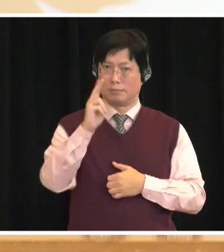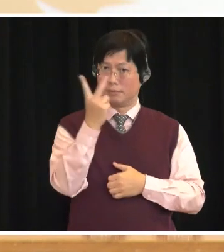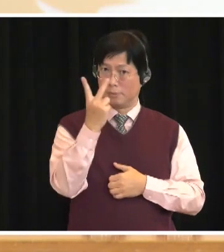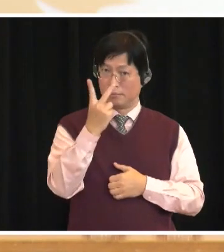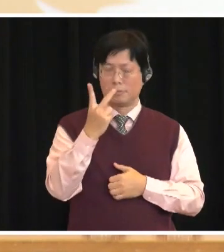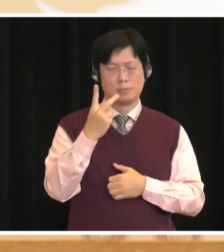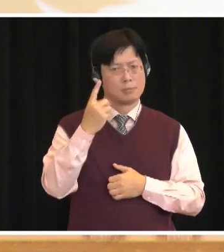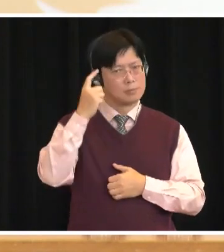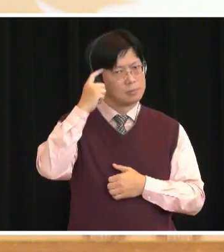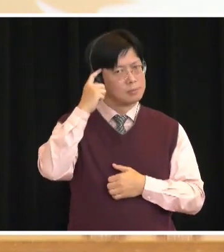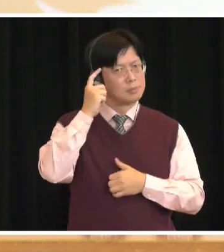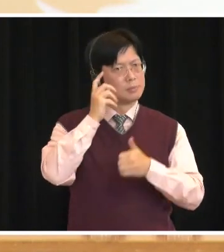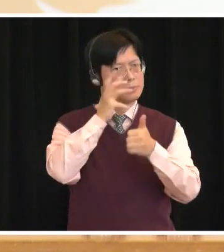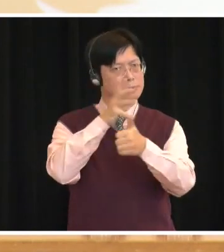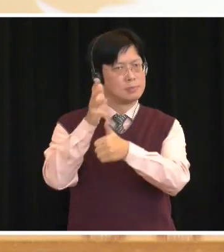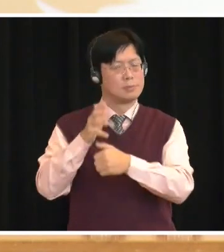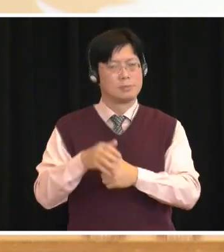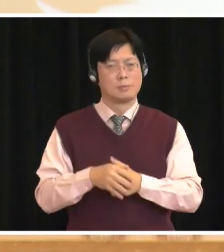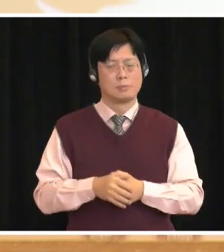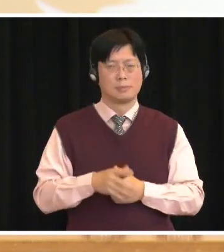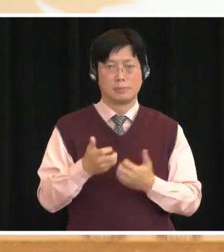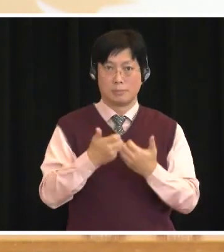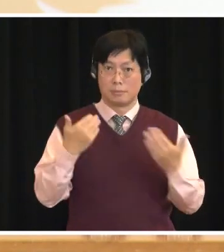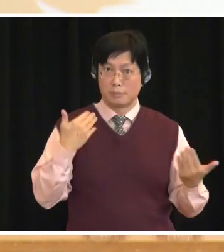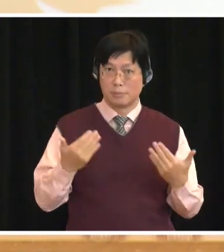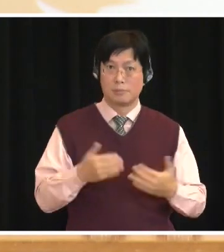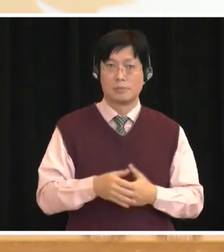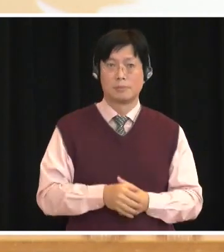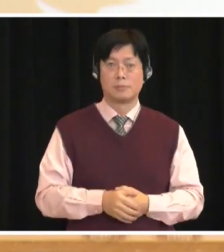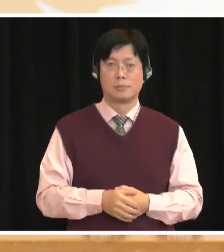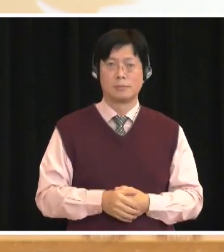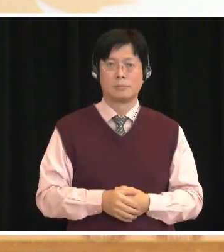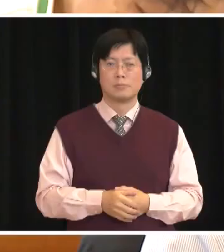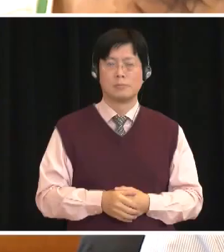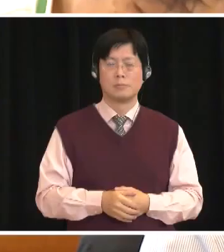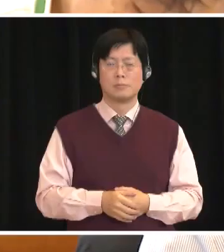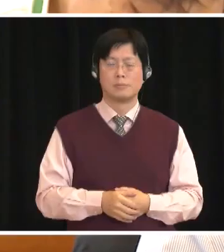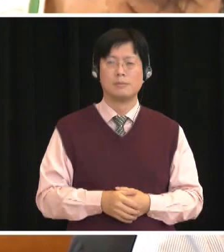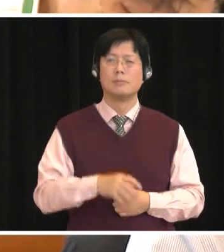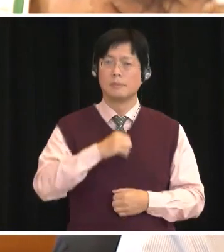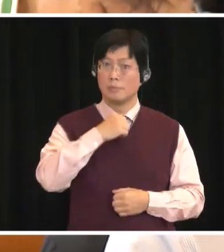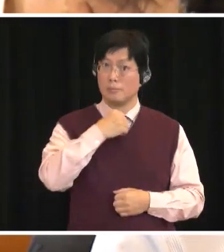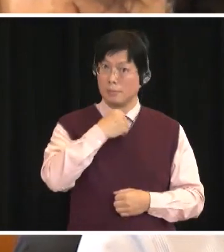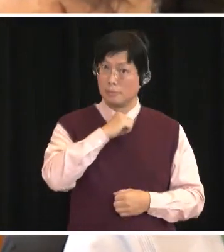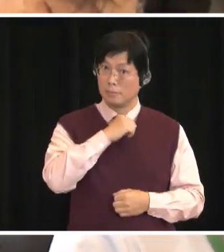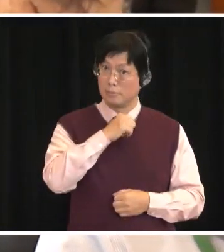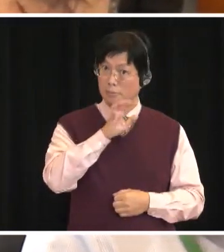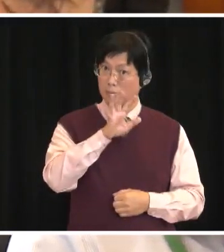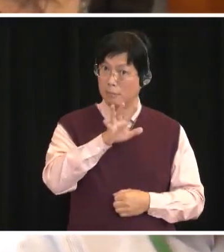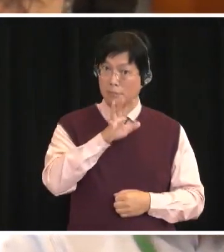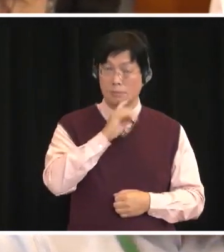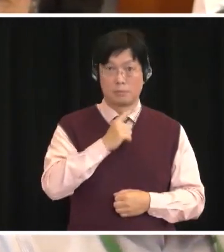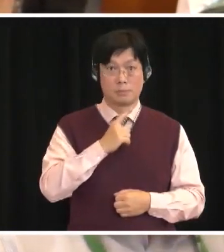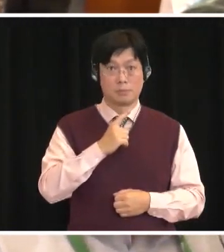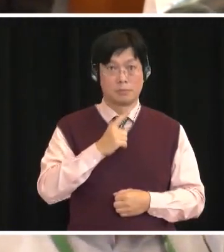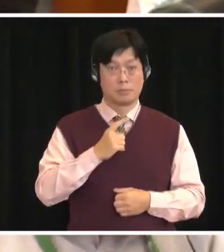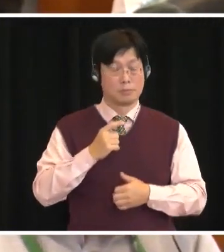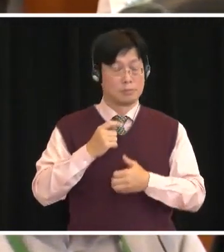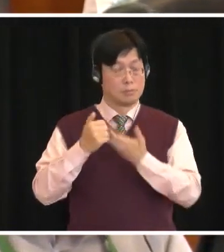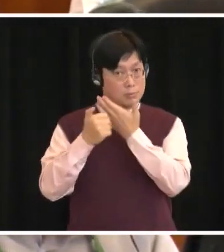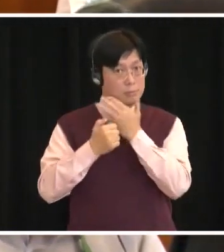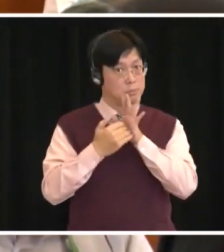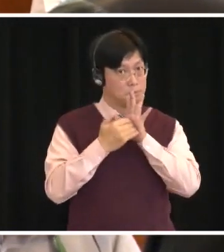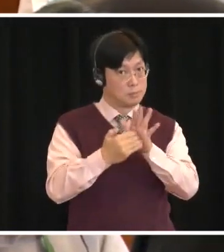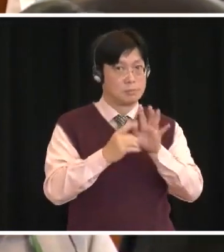or they may be different. There is a narcotic hazard control center, and there are drug abuse